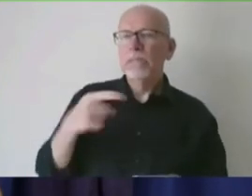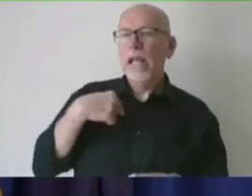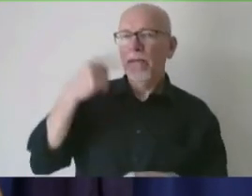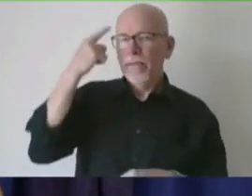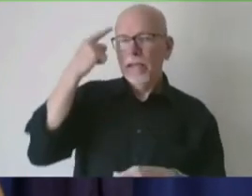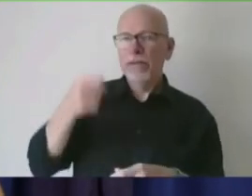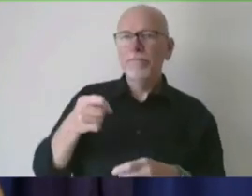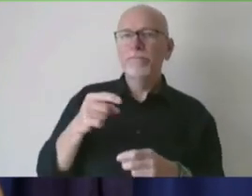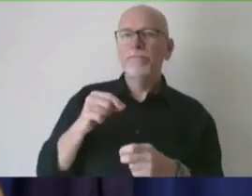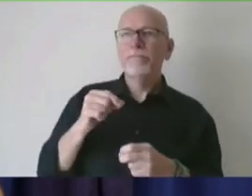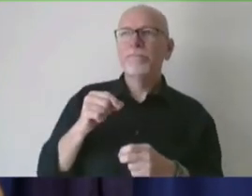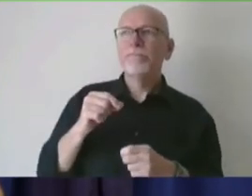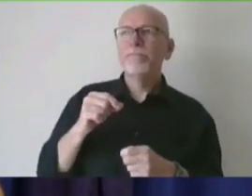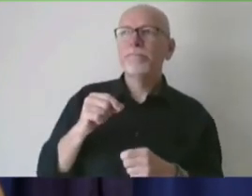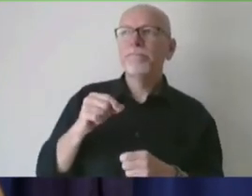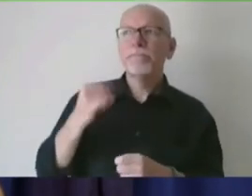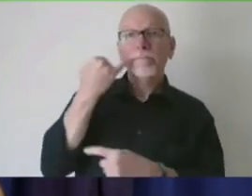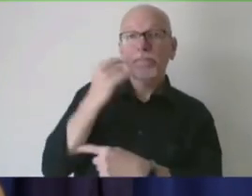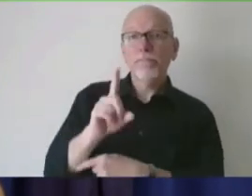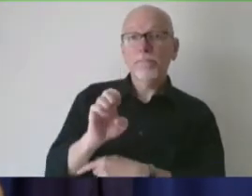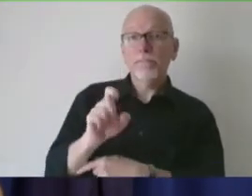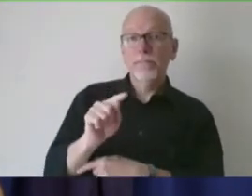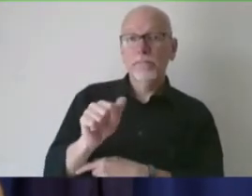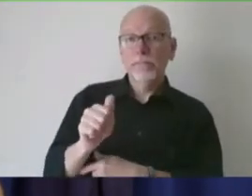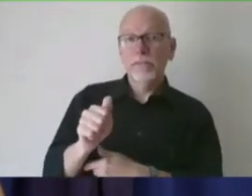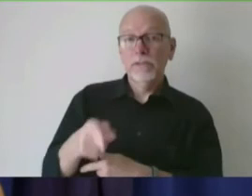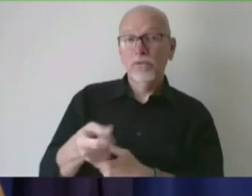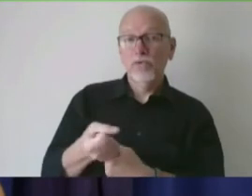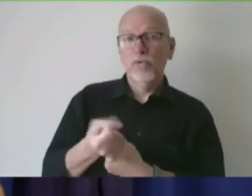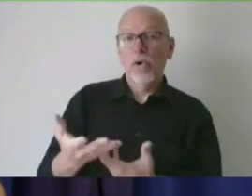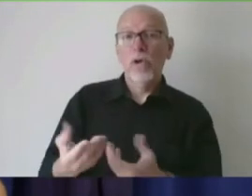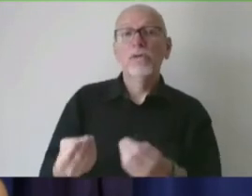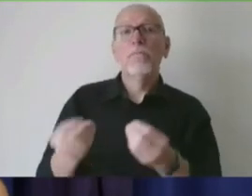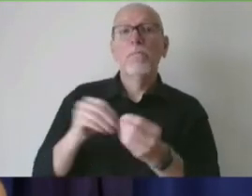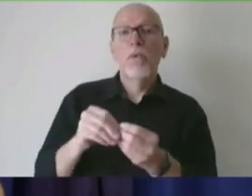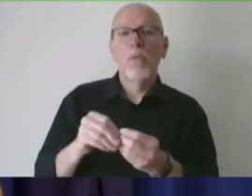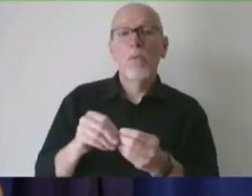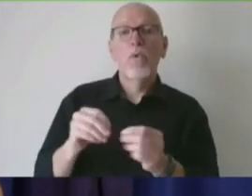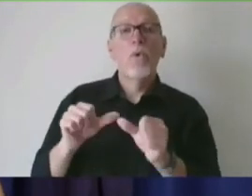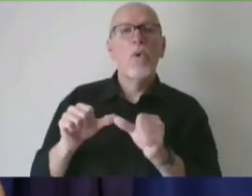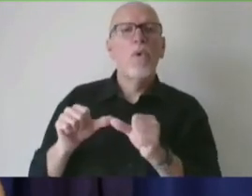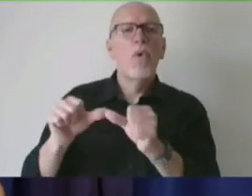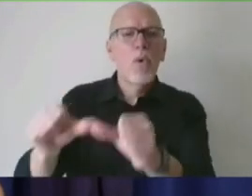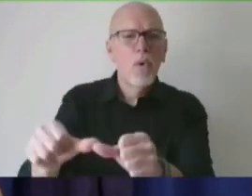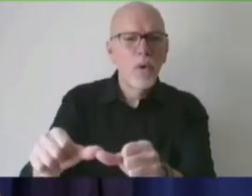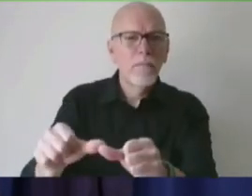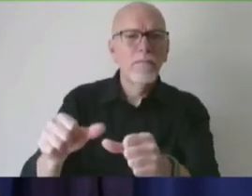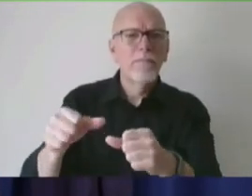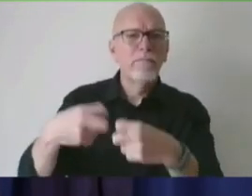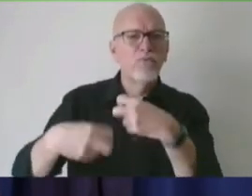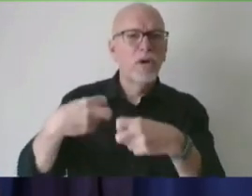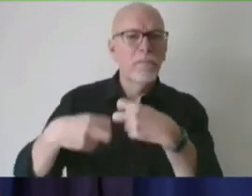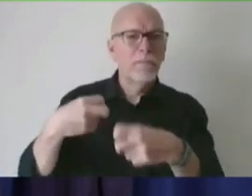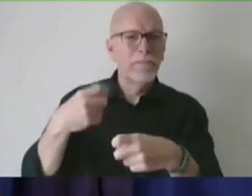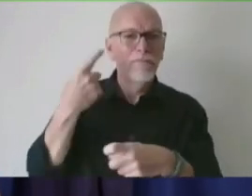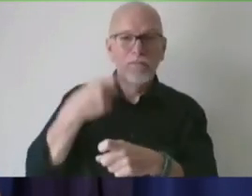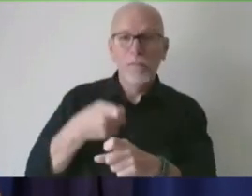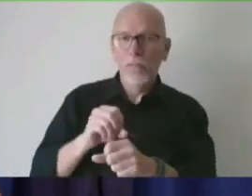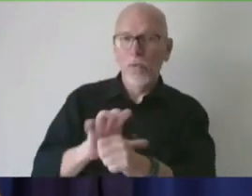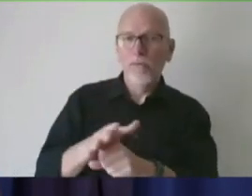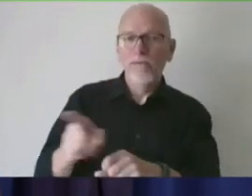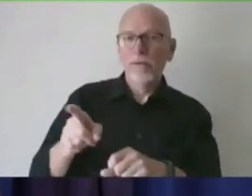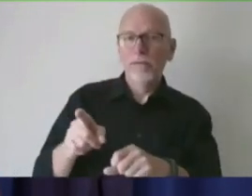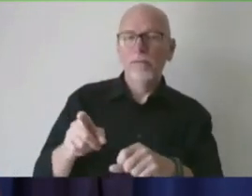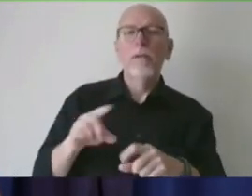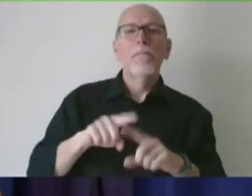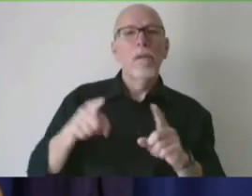say specifically if the Delta variant causes more long COVID or those long-term symptoms from COVID. But we do know,